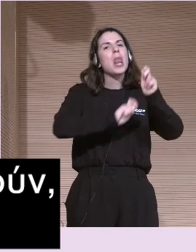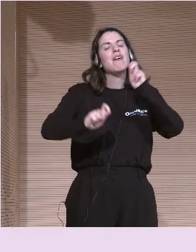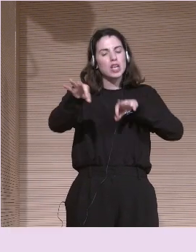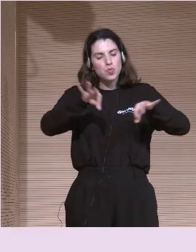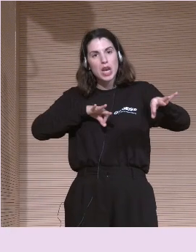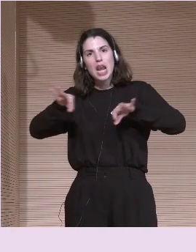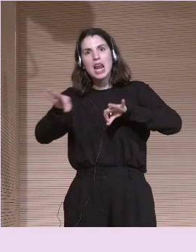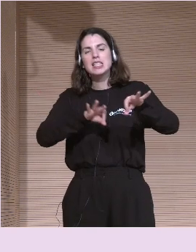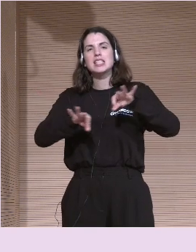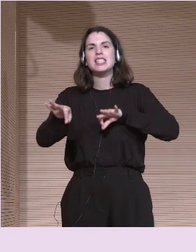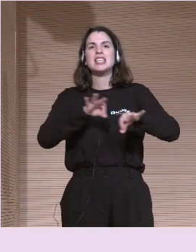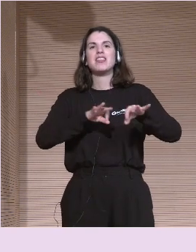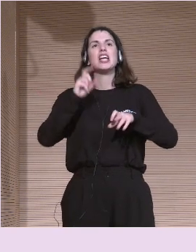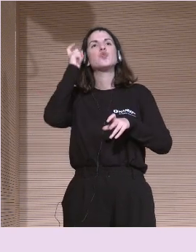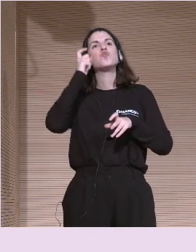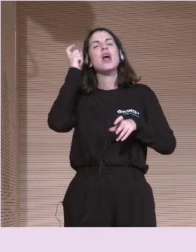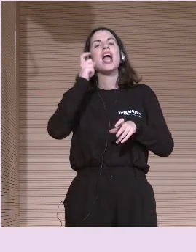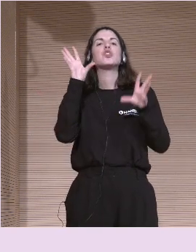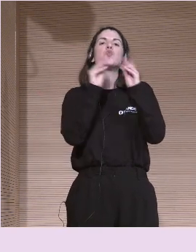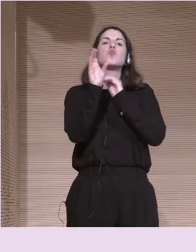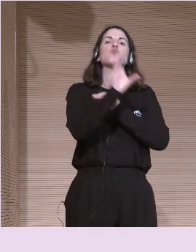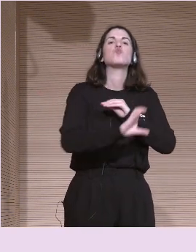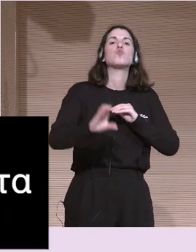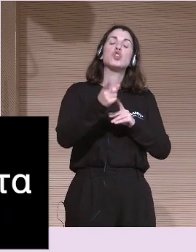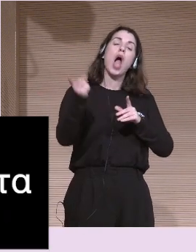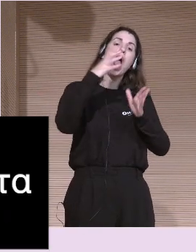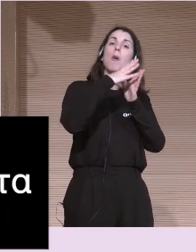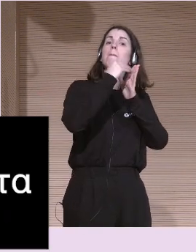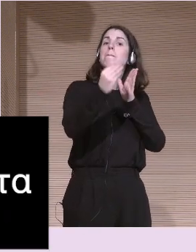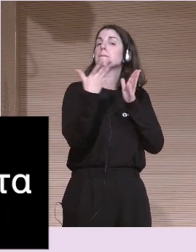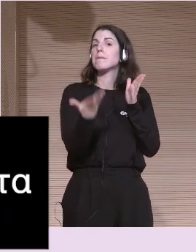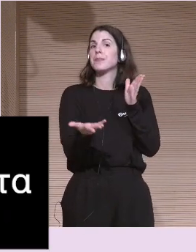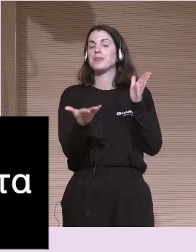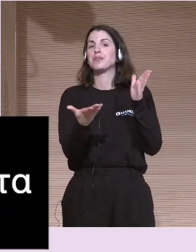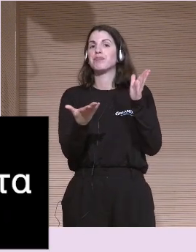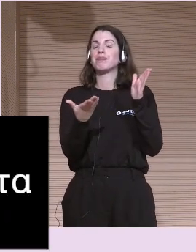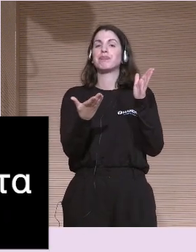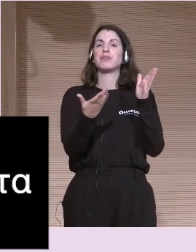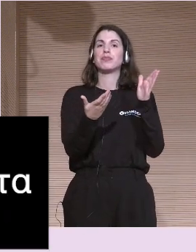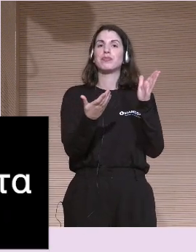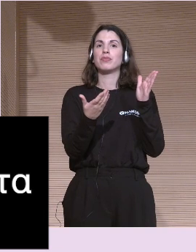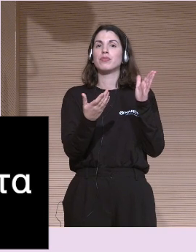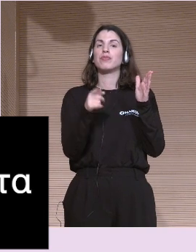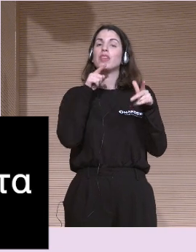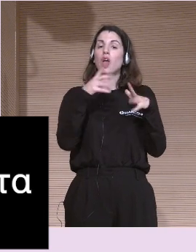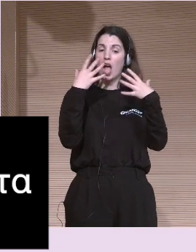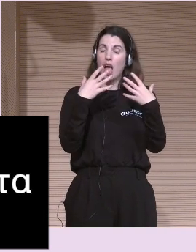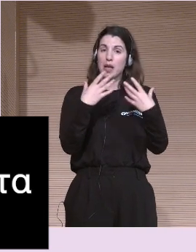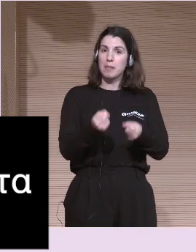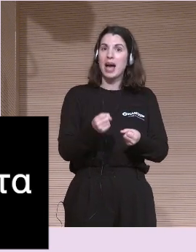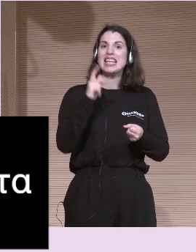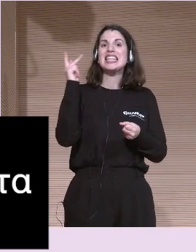itself. And another example of this is, these are our community curators. We recently recruited these people, have trained them and mentored